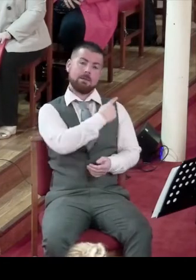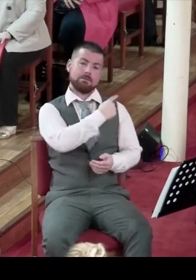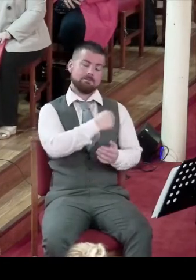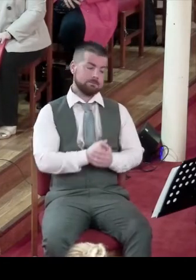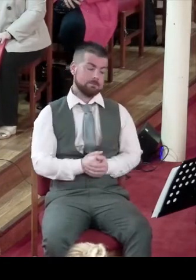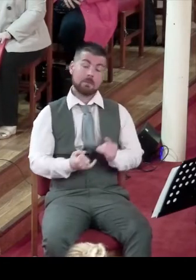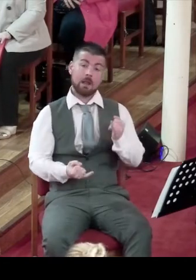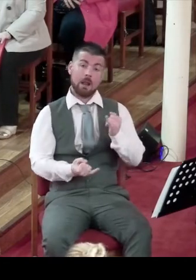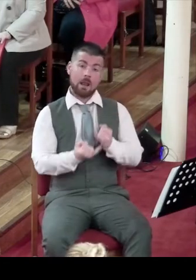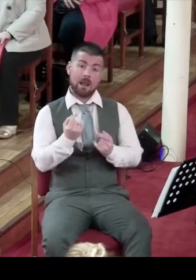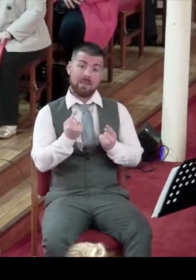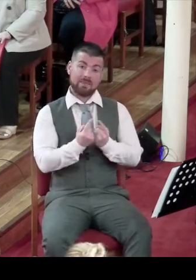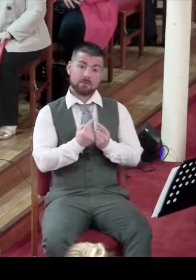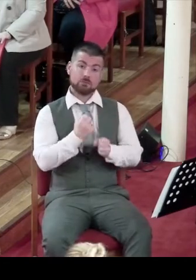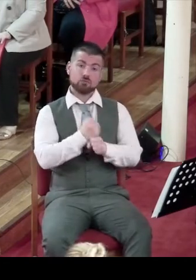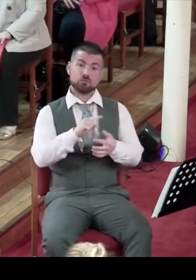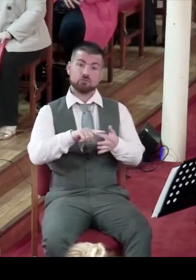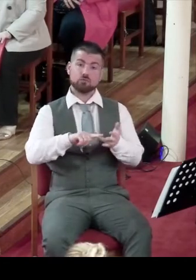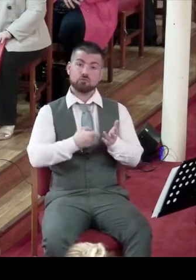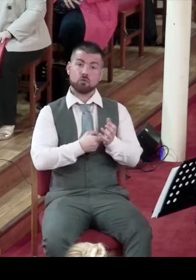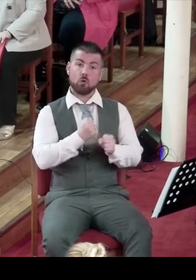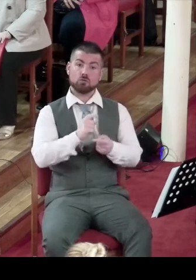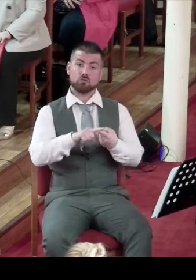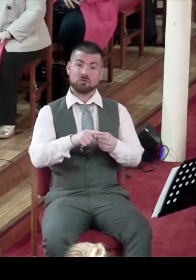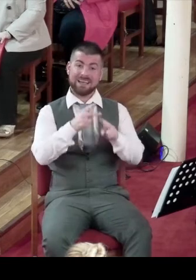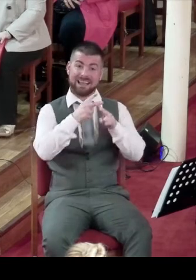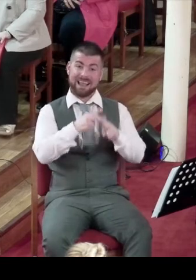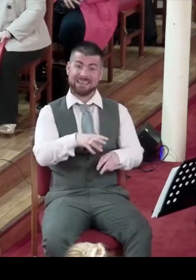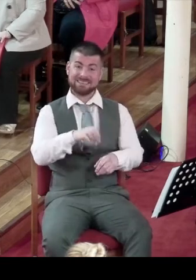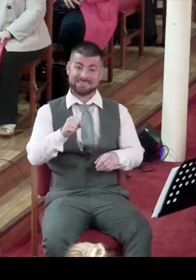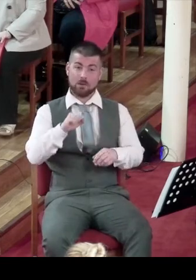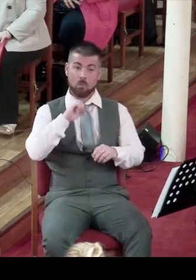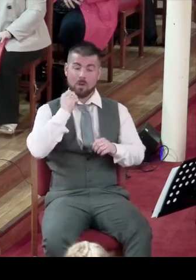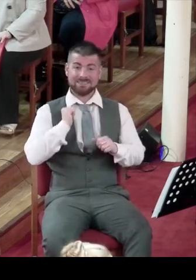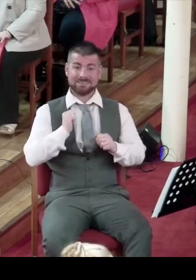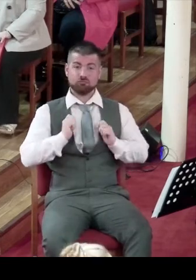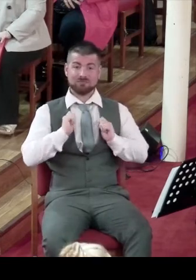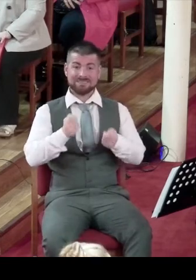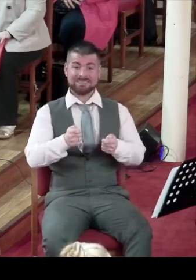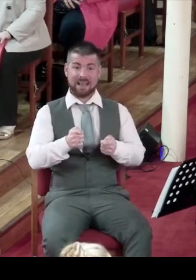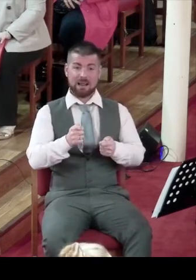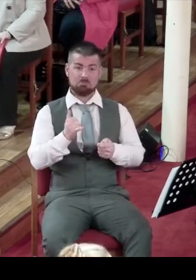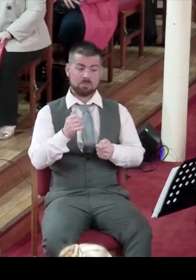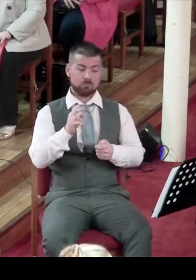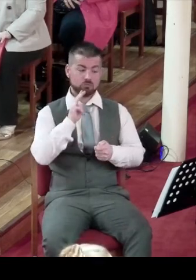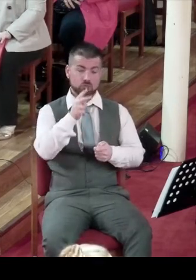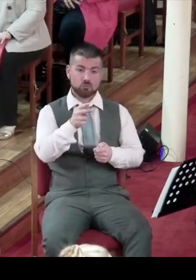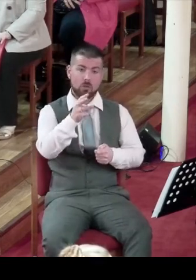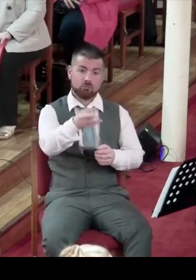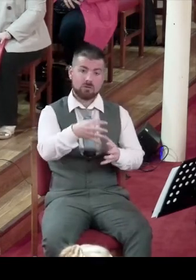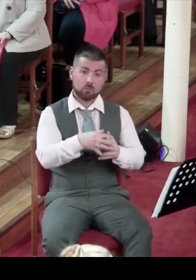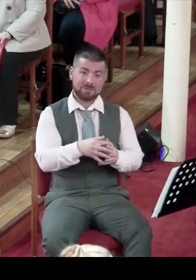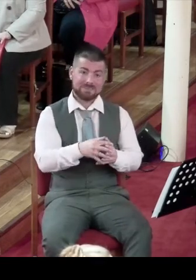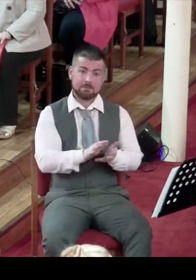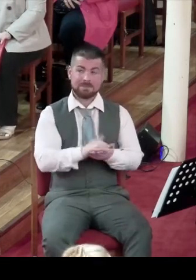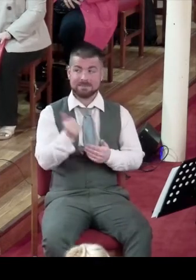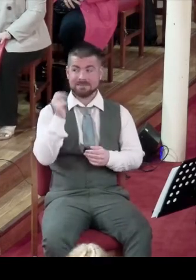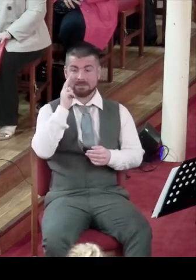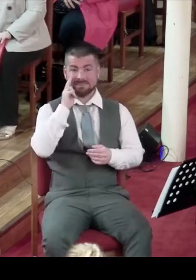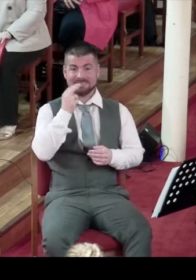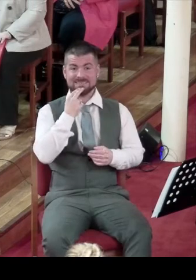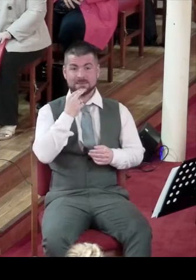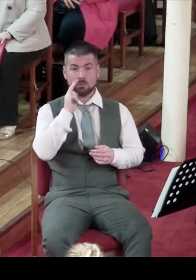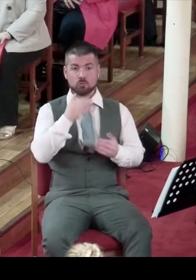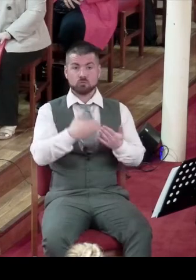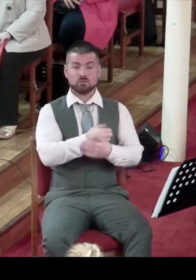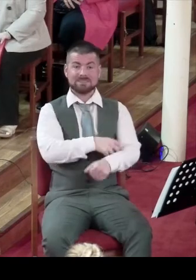And final thing, yes, George Martin, our caretaker, is retiring in the next couple of weeks. So we're looking for a replacement. If you